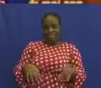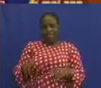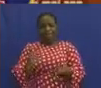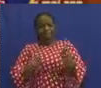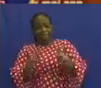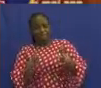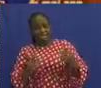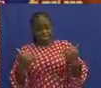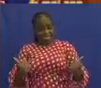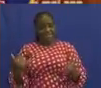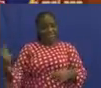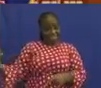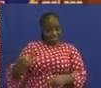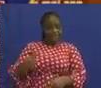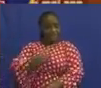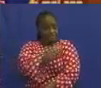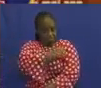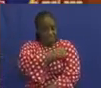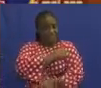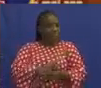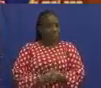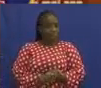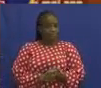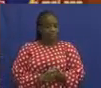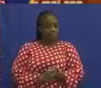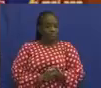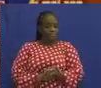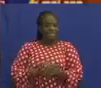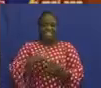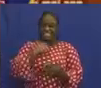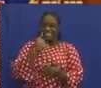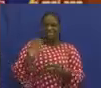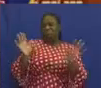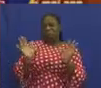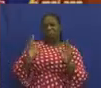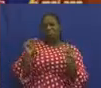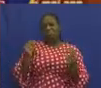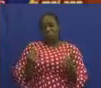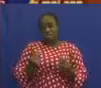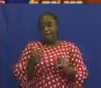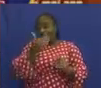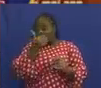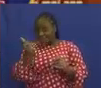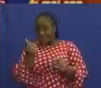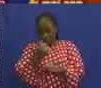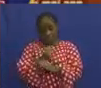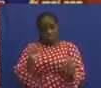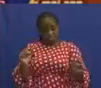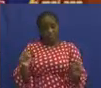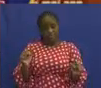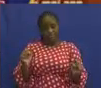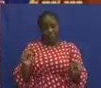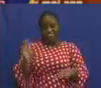yet to be vaccinated. As the off-site saying goes, it is better to be safe than